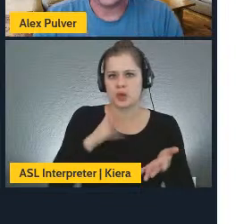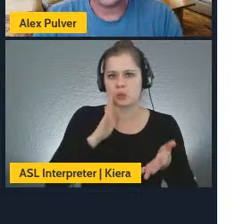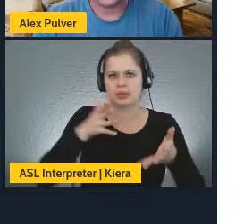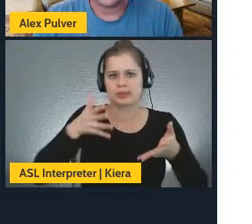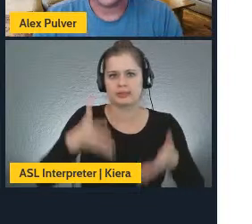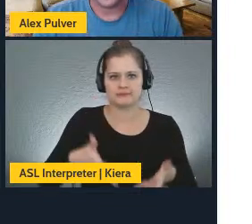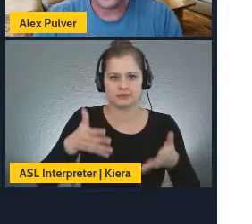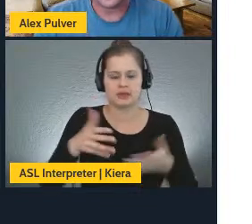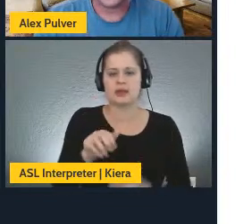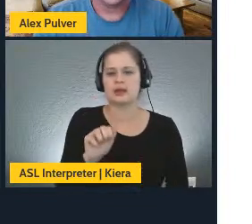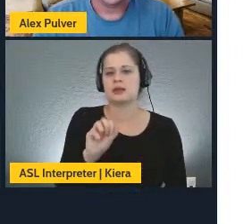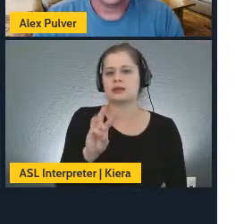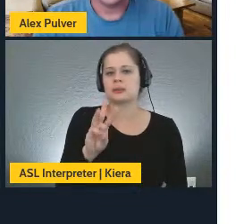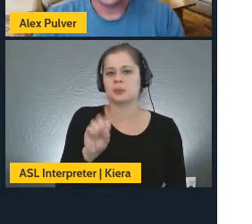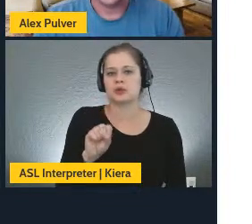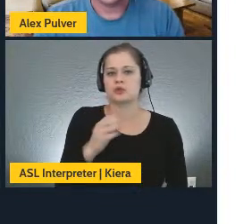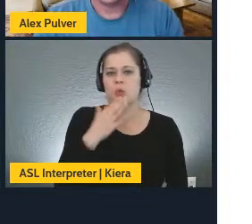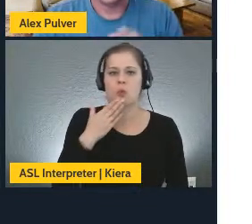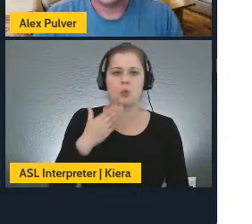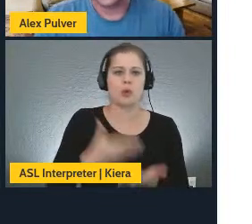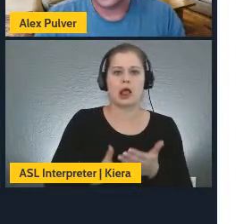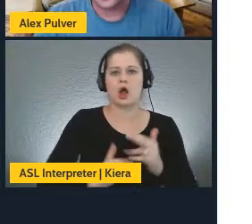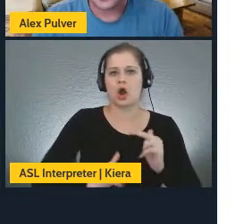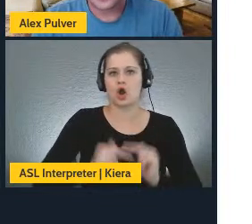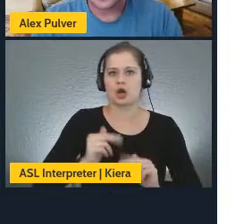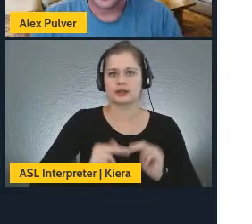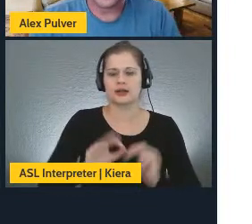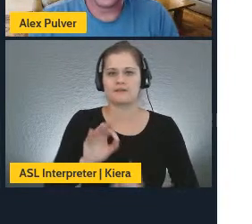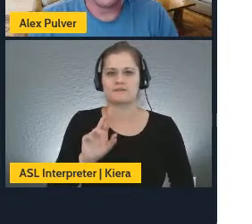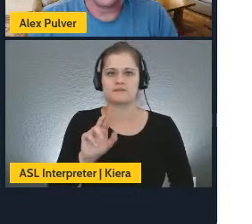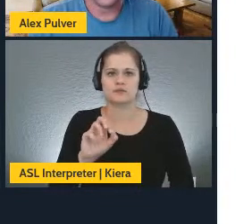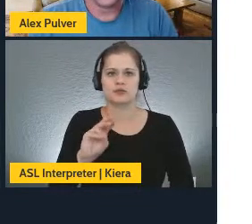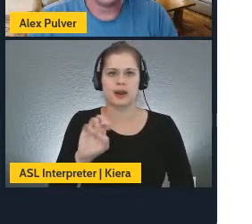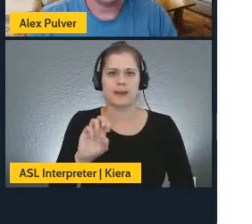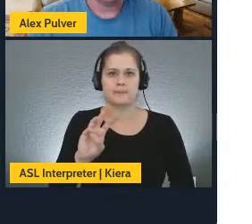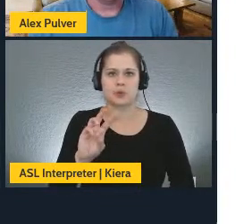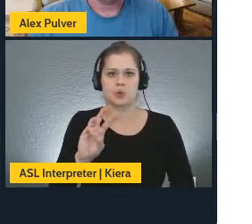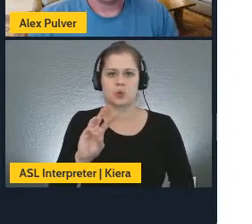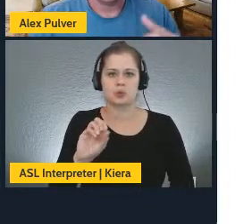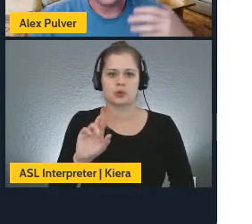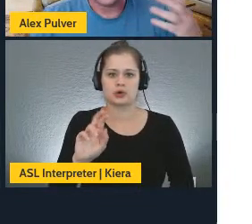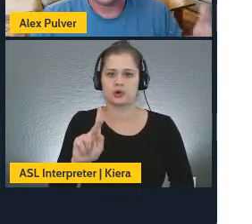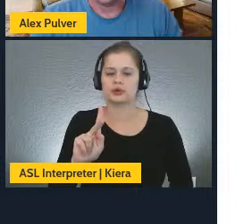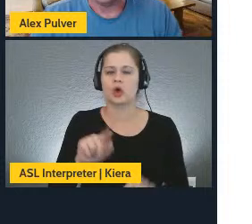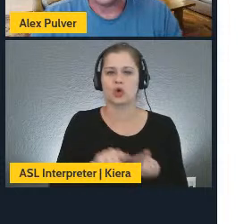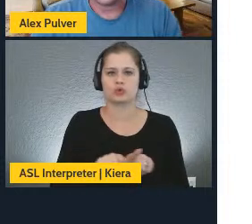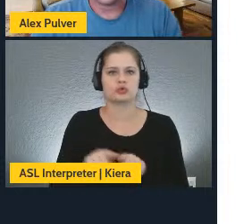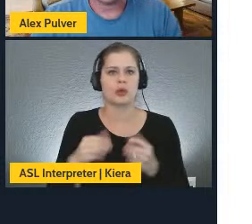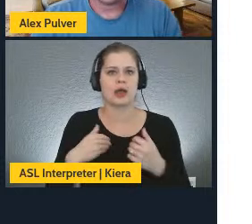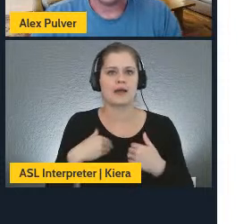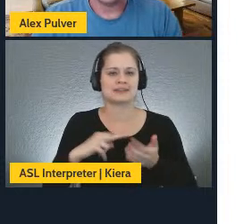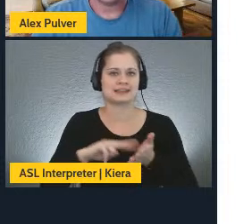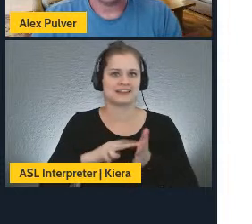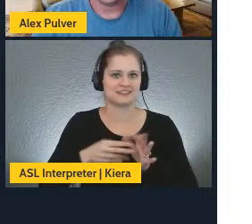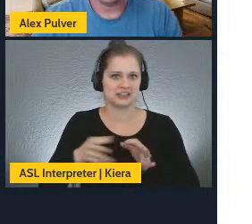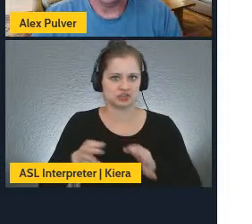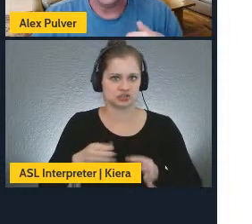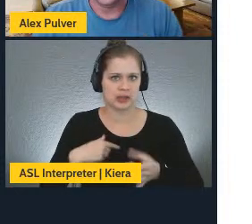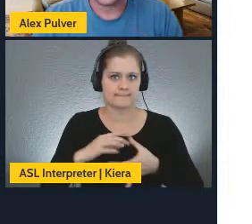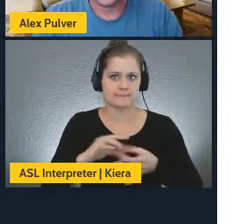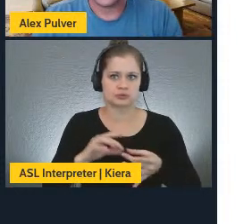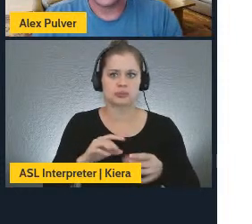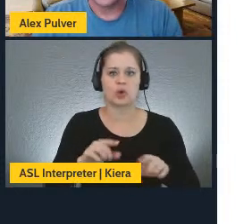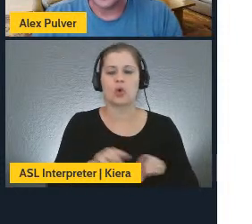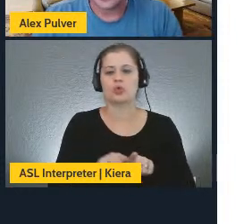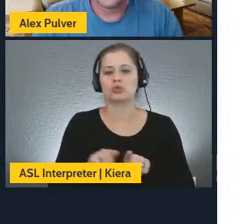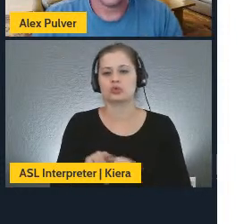AWS well-architected framework that has all of those definitions that I mentioned, but also all of the operational security and other